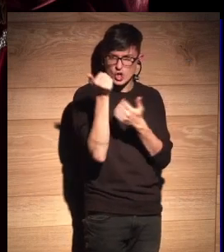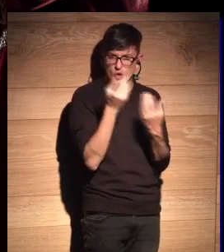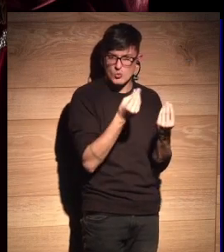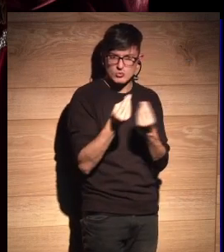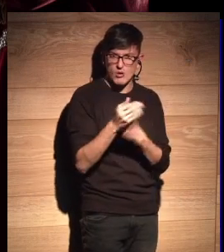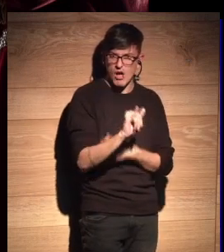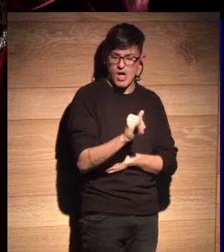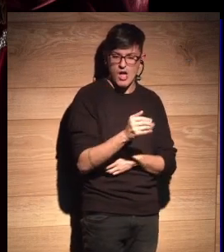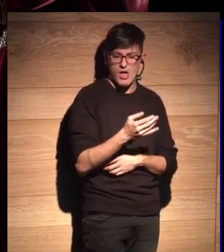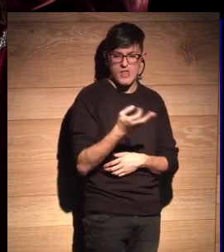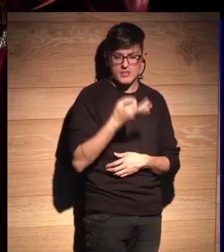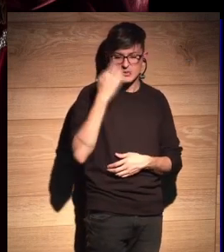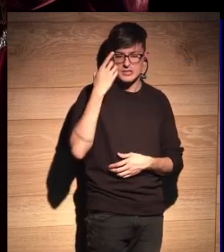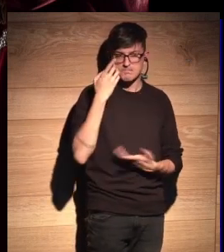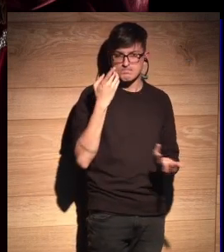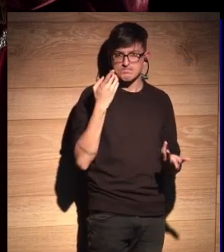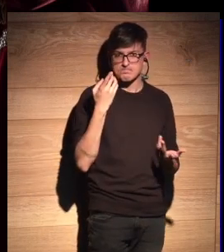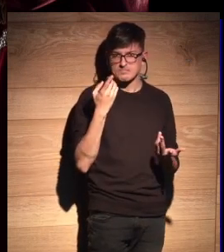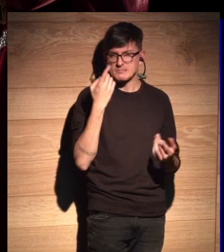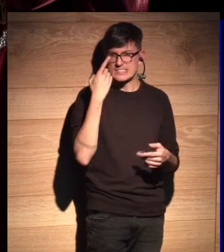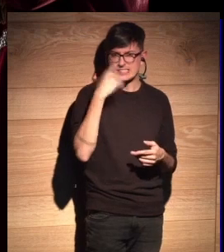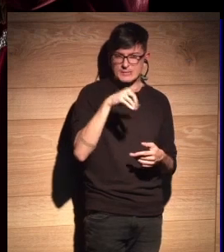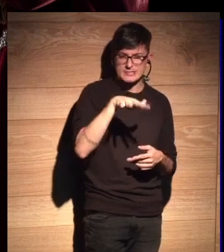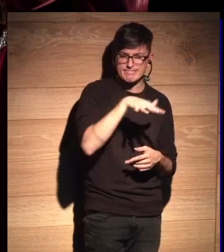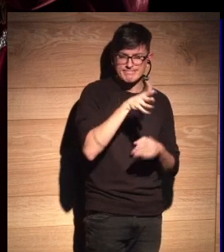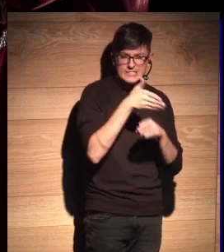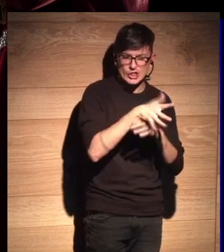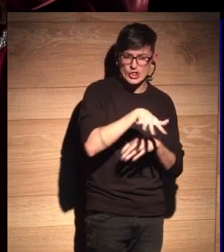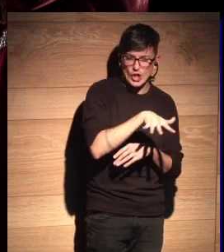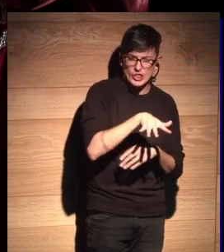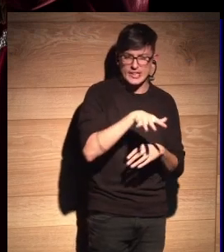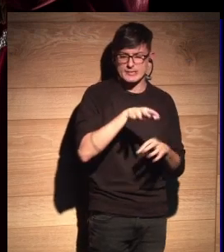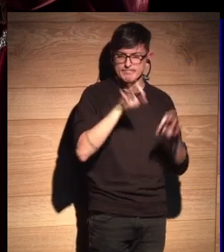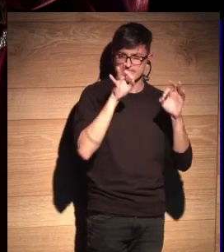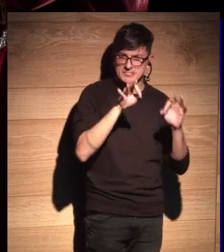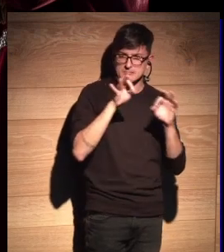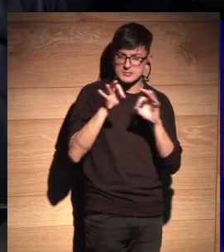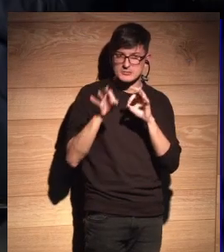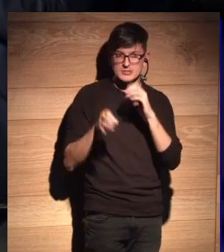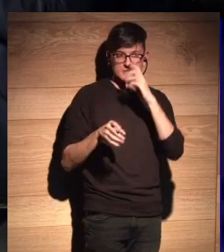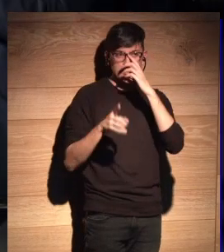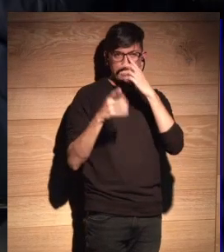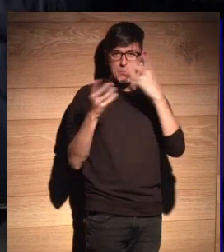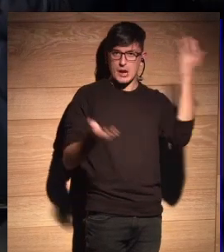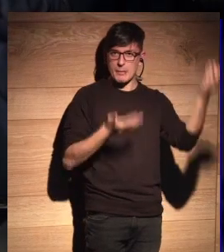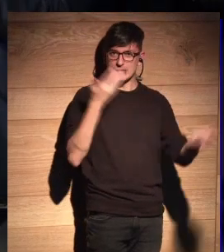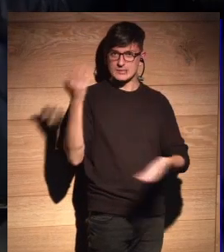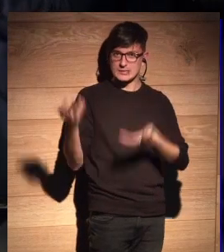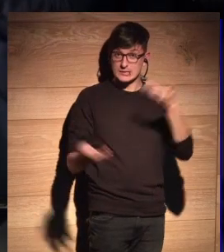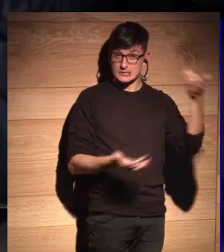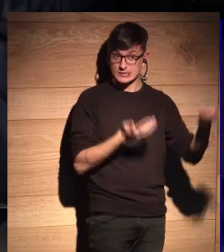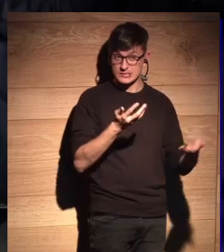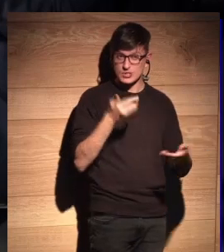time. Yeah. So this is interesting, juggling. Yeah, is this the school or what is it? Yeah, there's